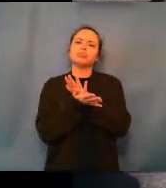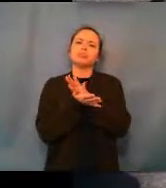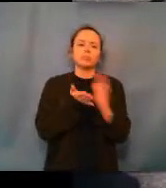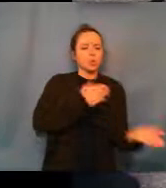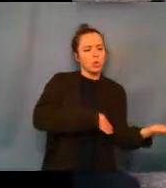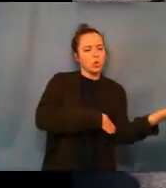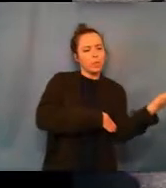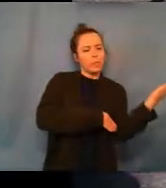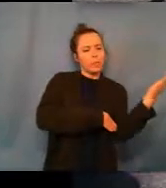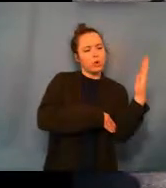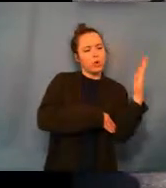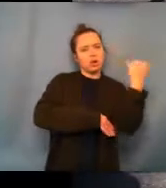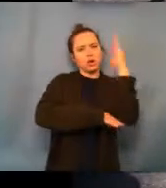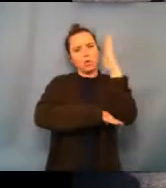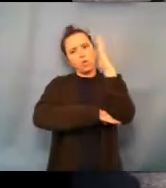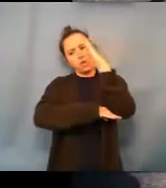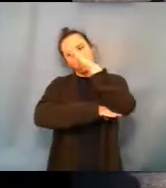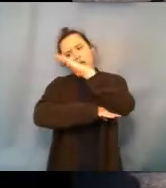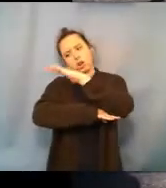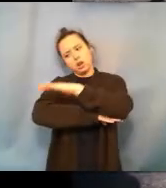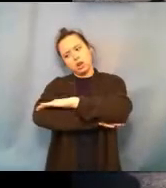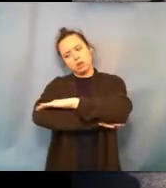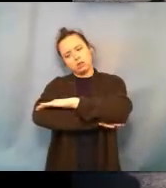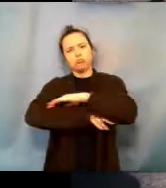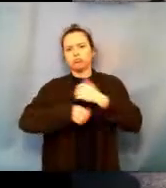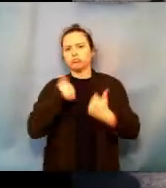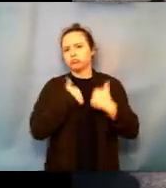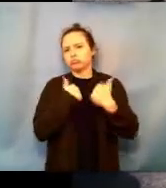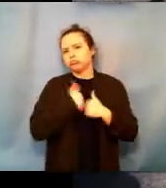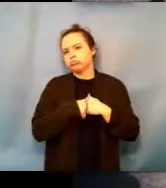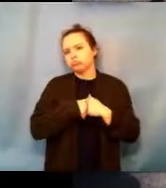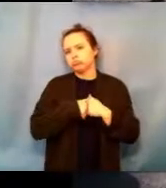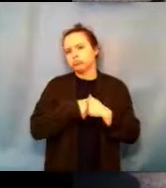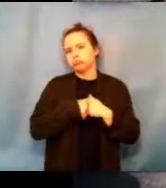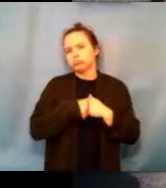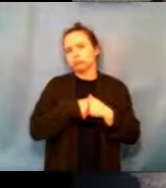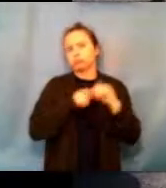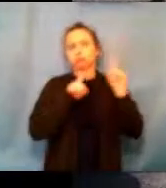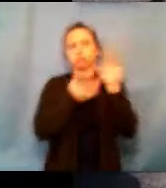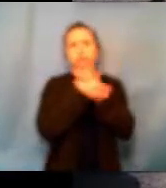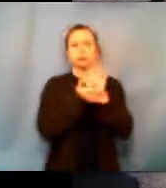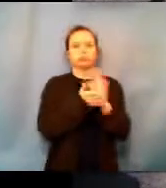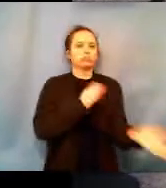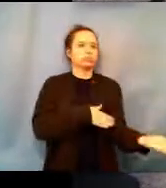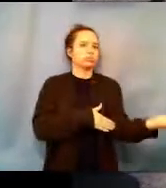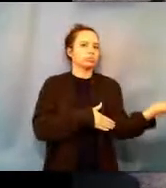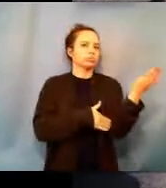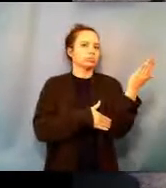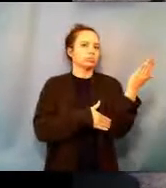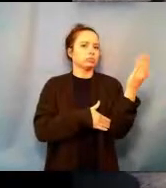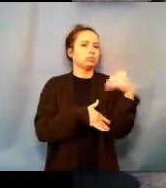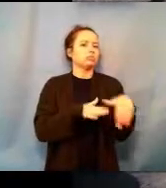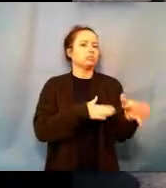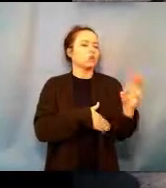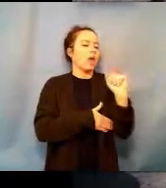to school during the day, AM, or PM? We go to school in the morning, so